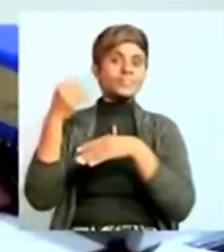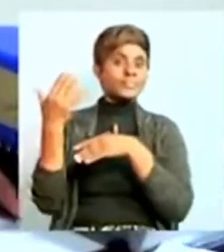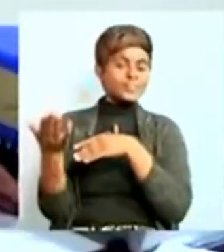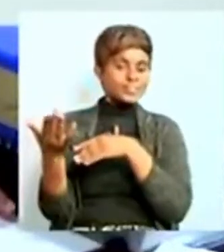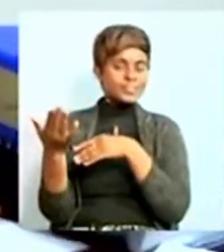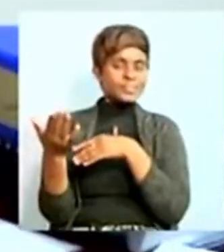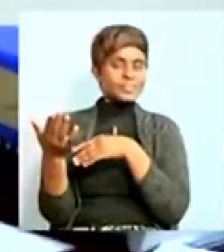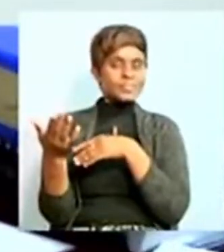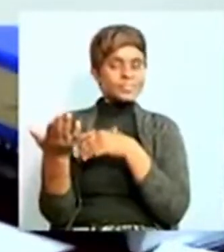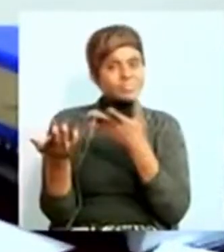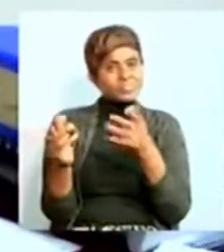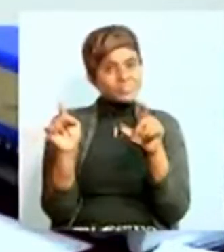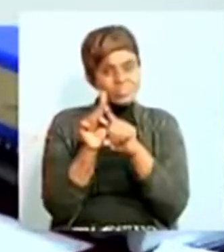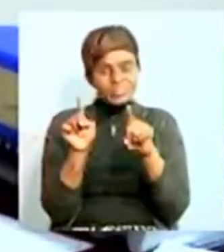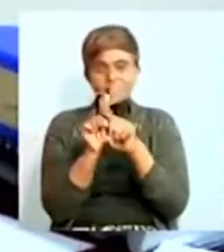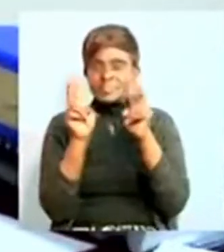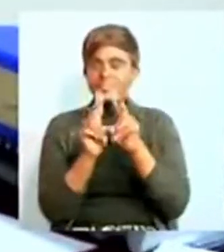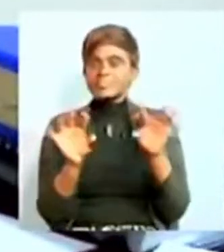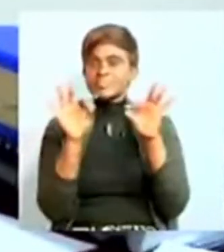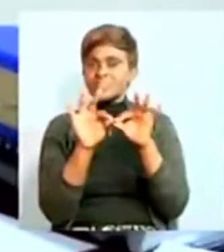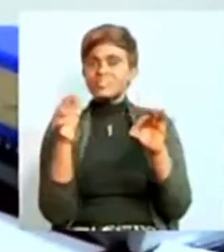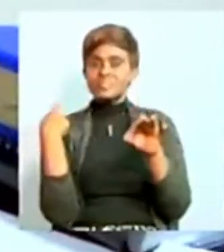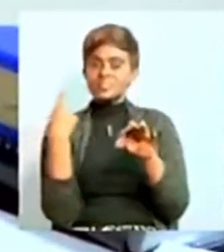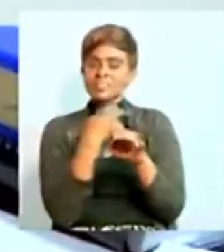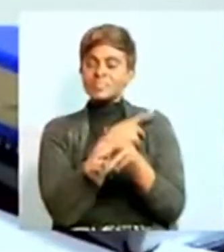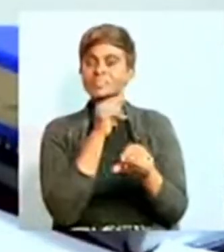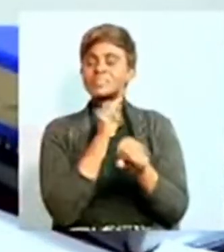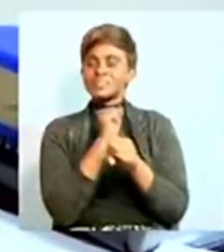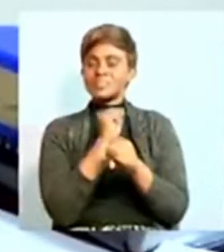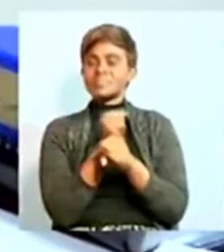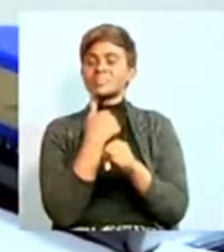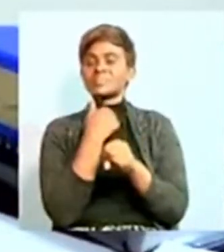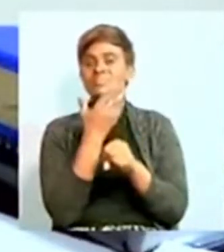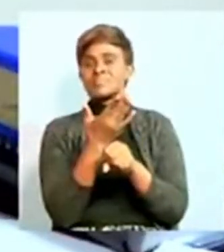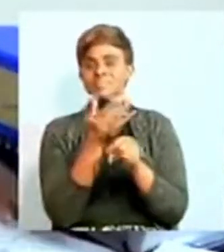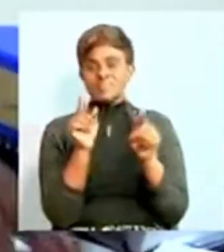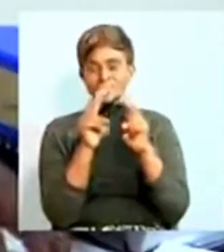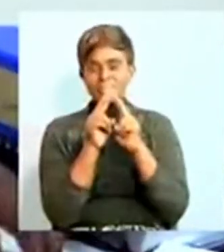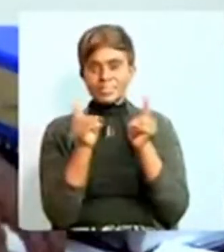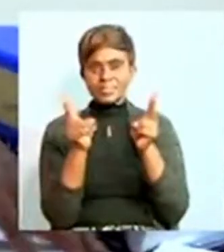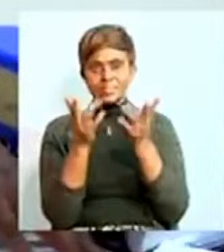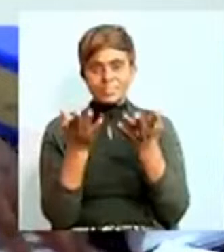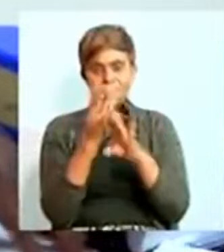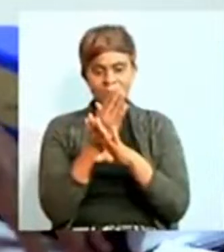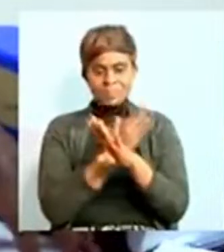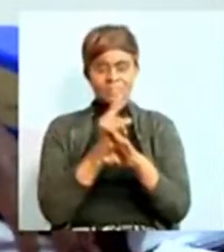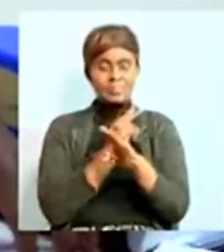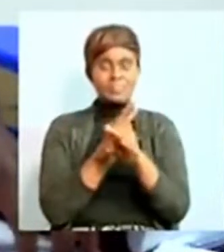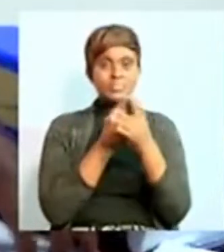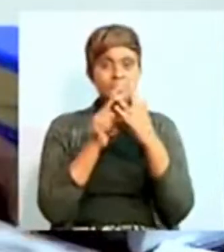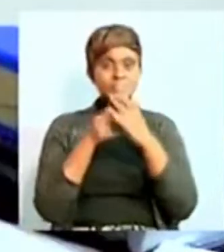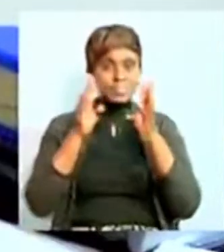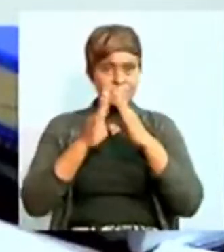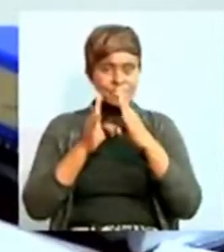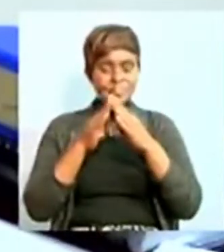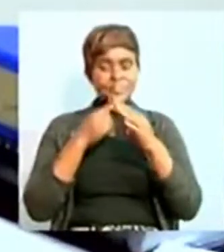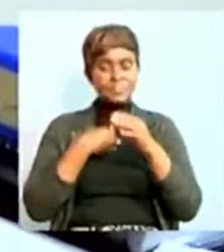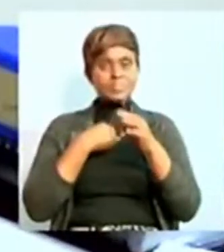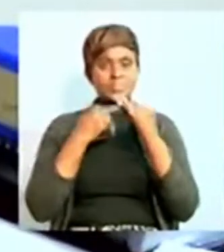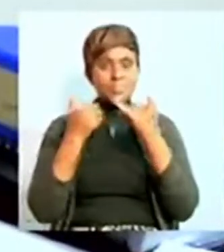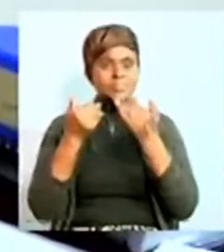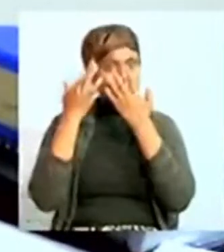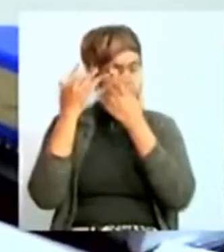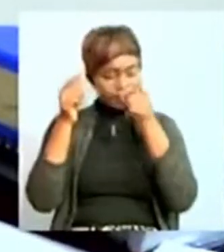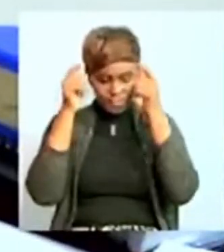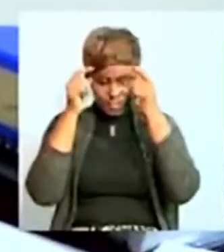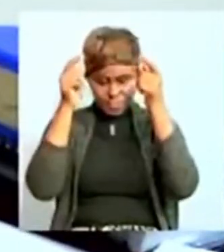on equally important parliamentary duties. And so before we begin our meeting, I wish to